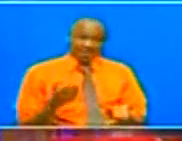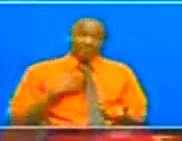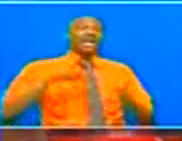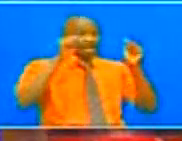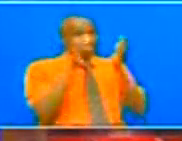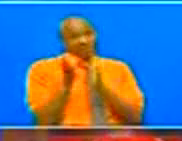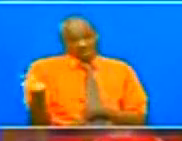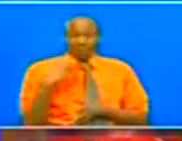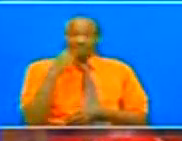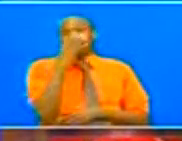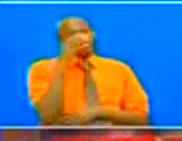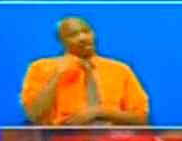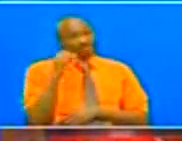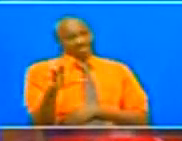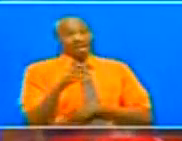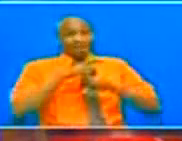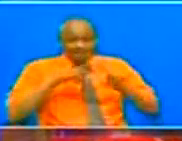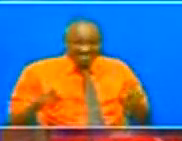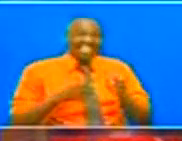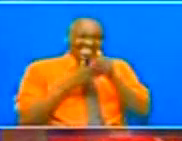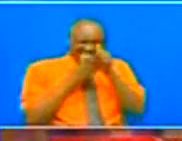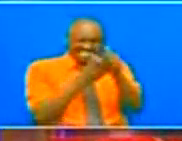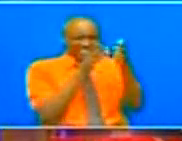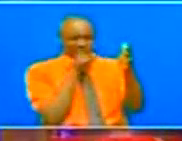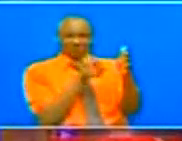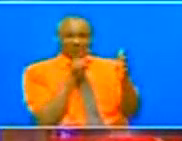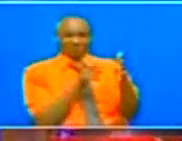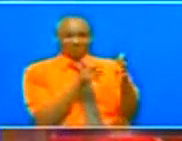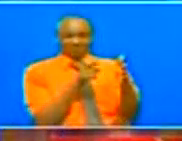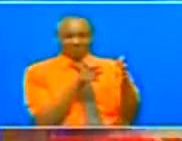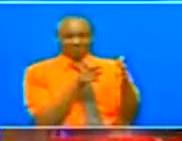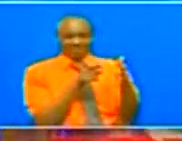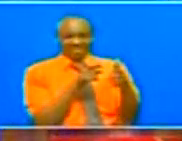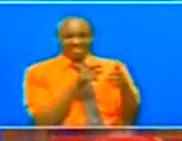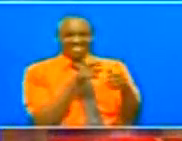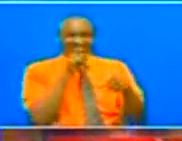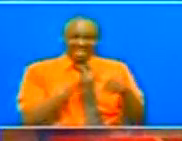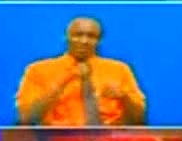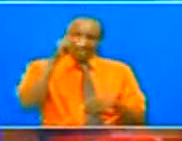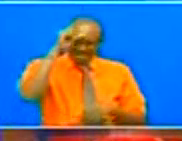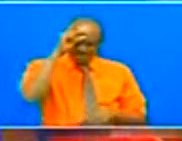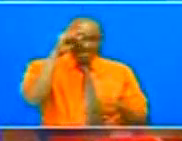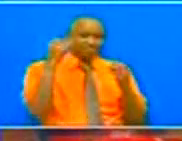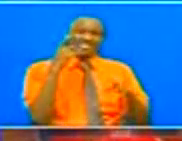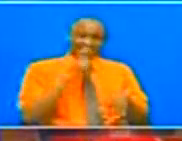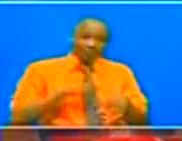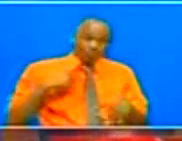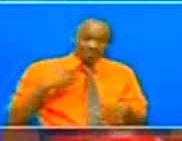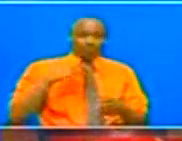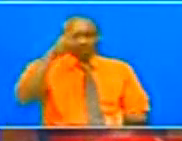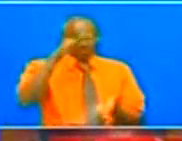might not be having the intelligence, but the leadership, before the government has a number of times wanted to scale